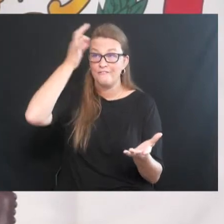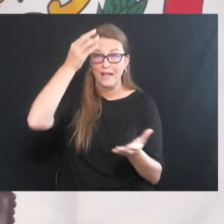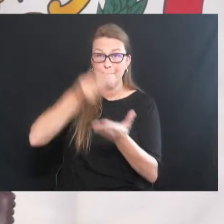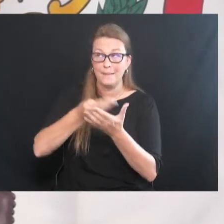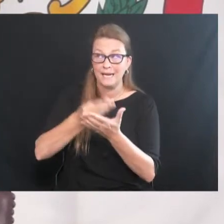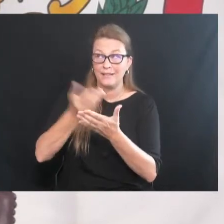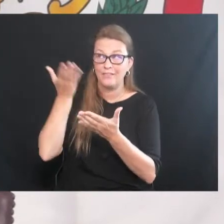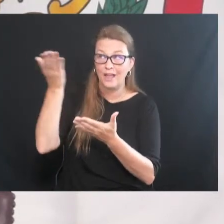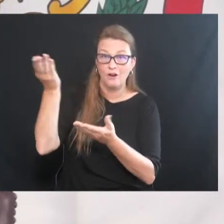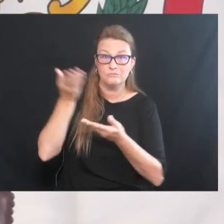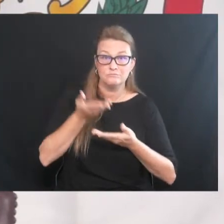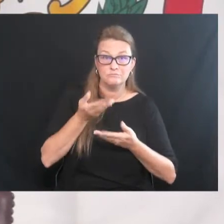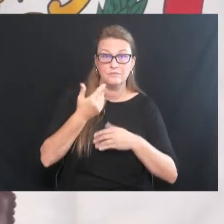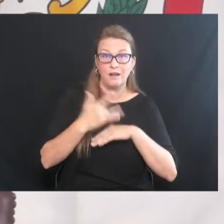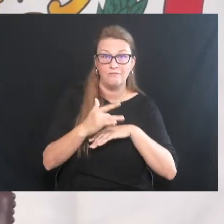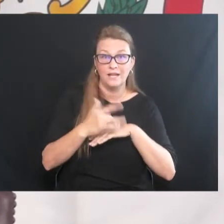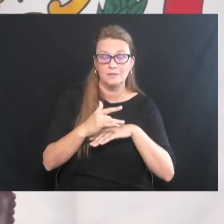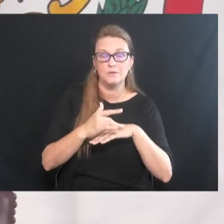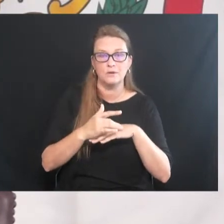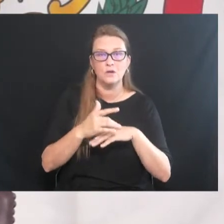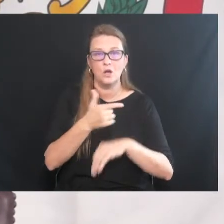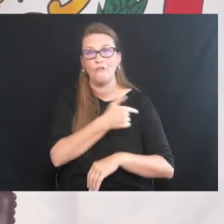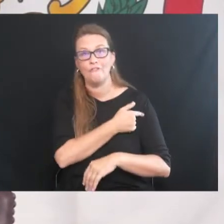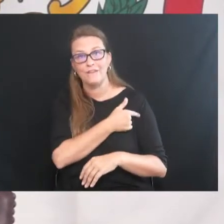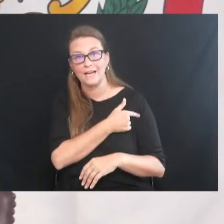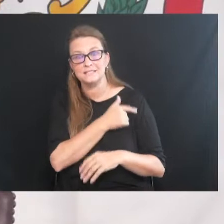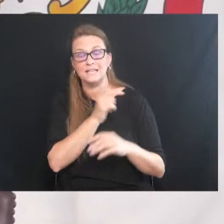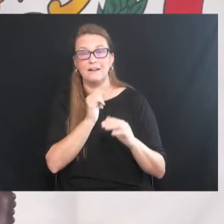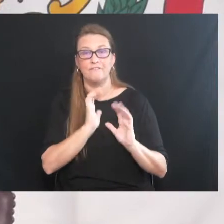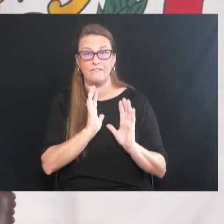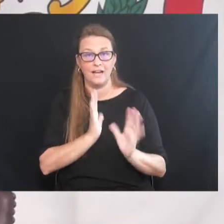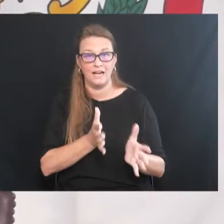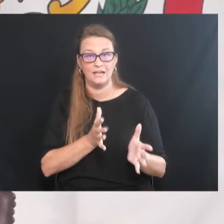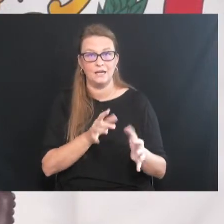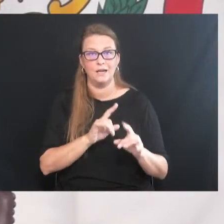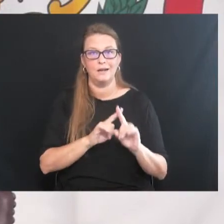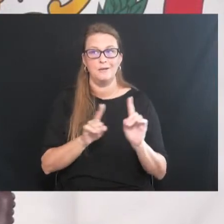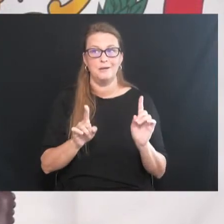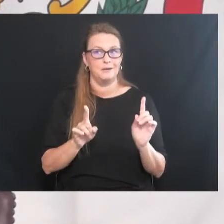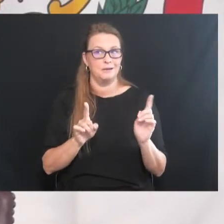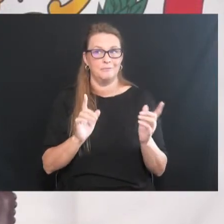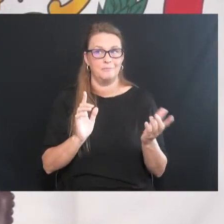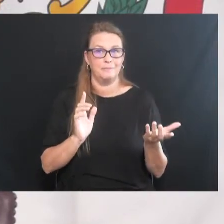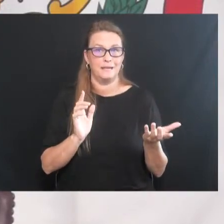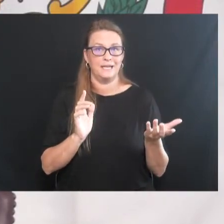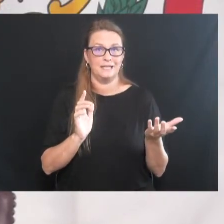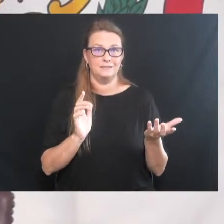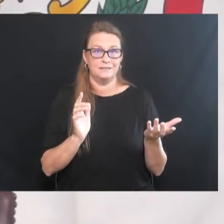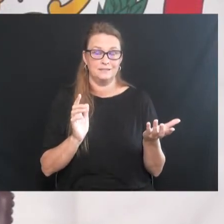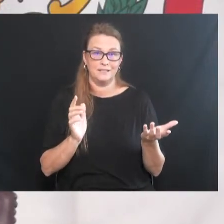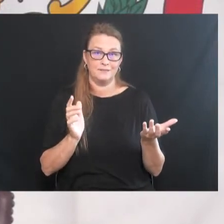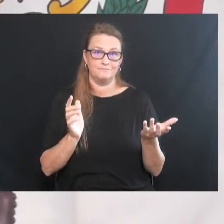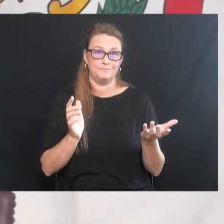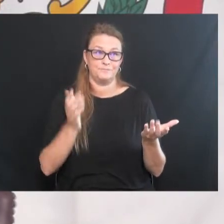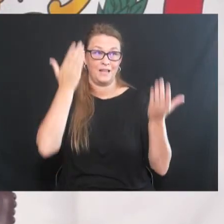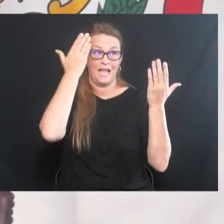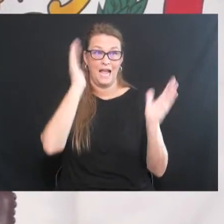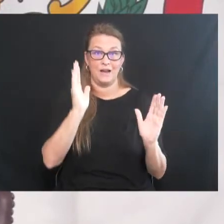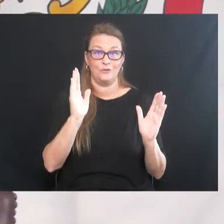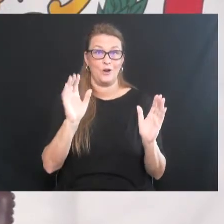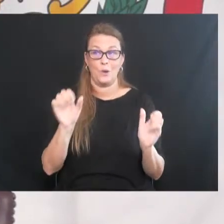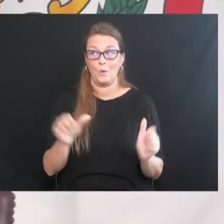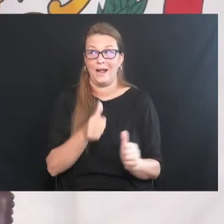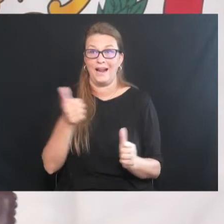available. We're getting people vaccinated, slow but sure, but we're getting them vaccinated. So I don't know anything else to